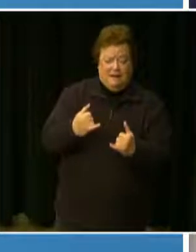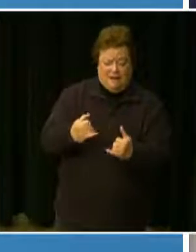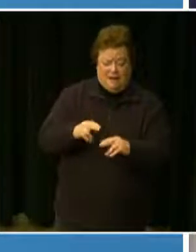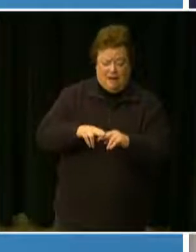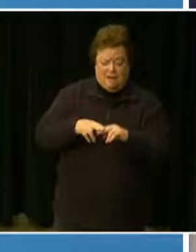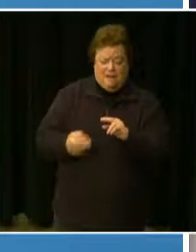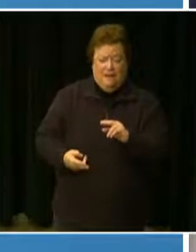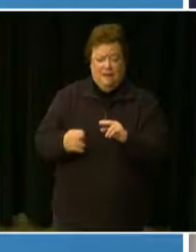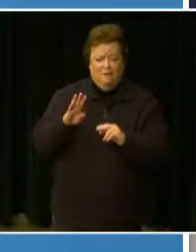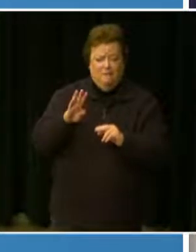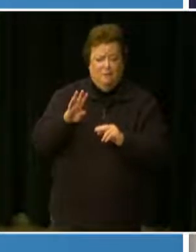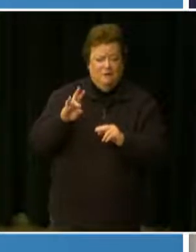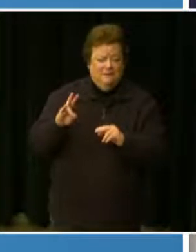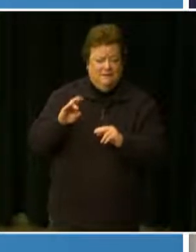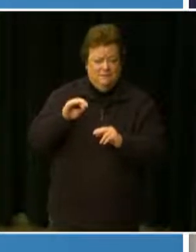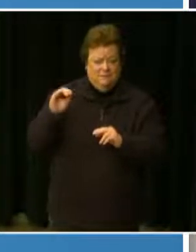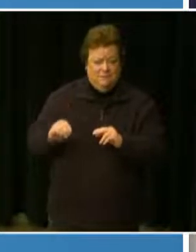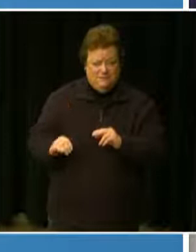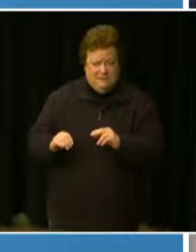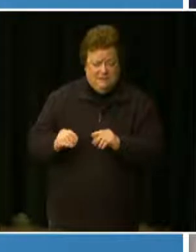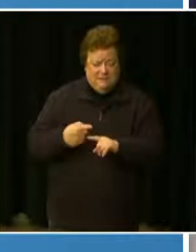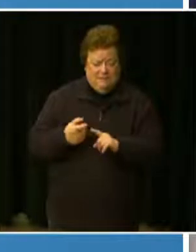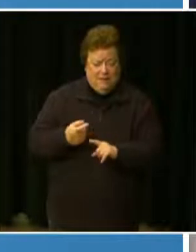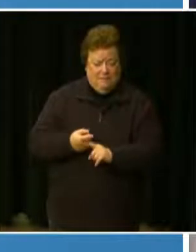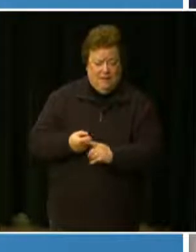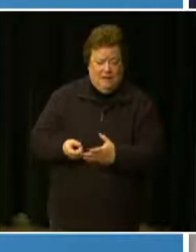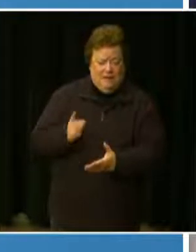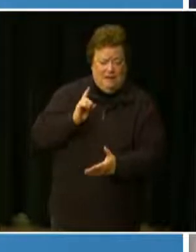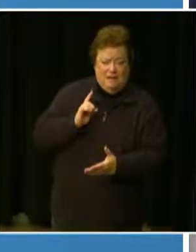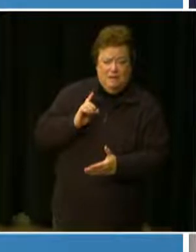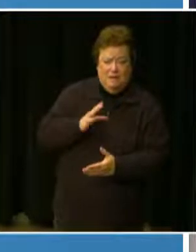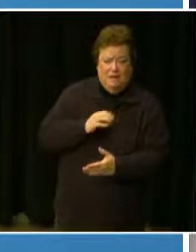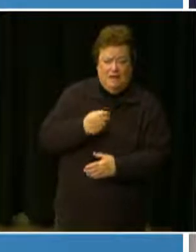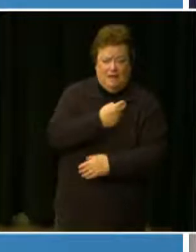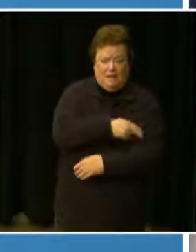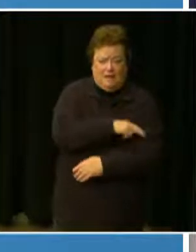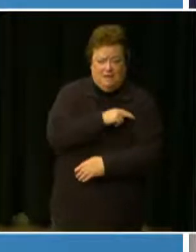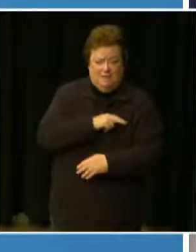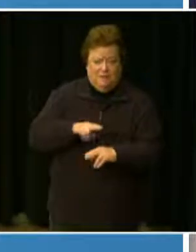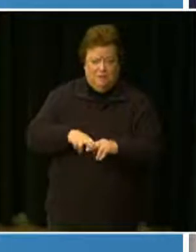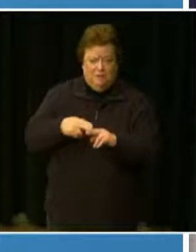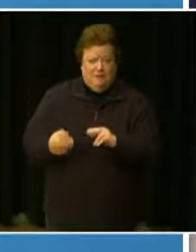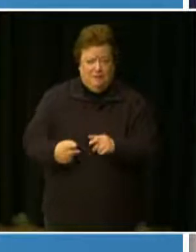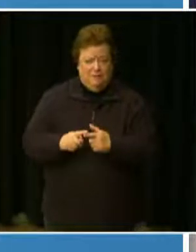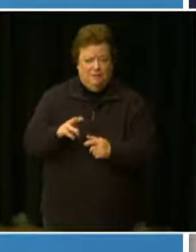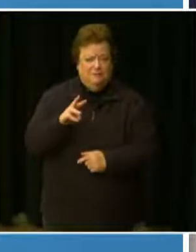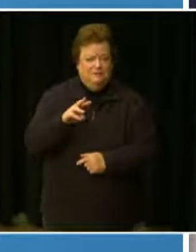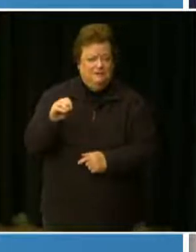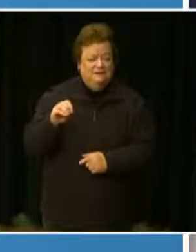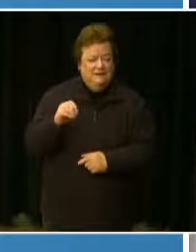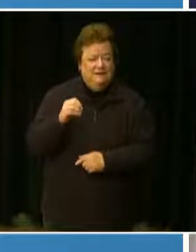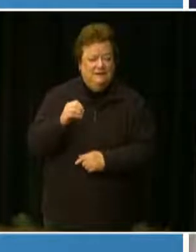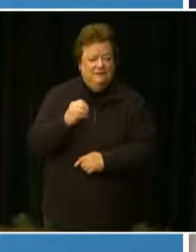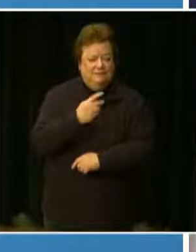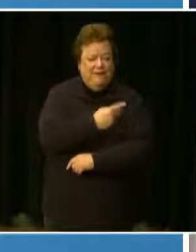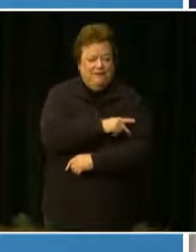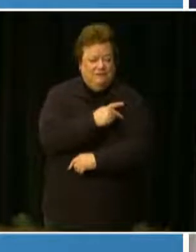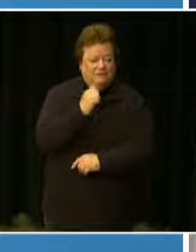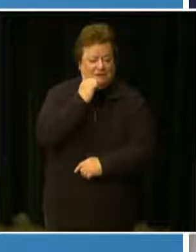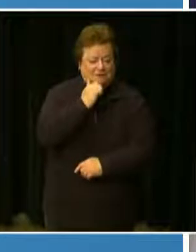down 47% from the previous week, and hospitalizations have dropped to about 60 patients a